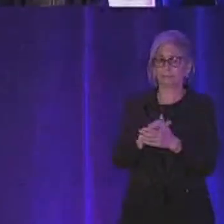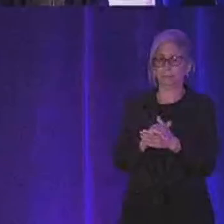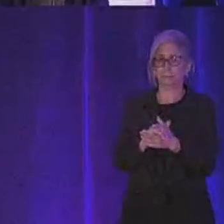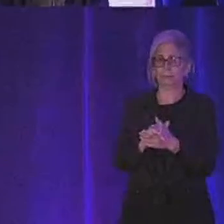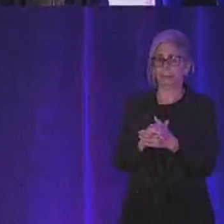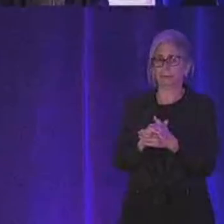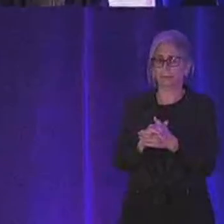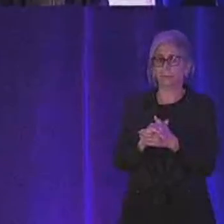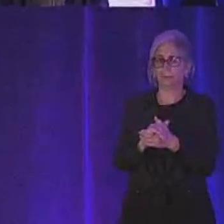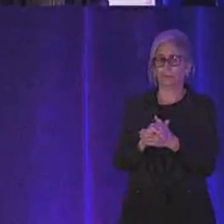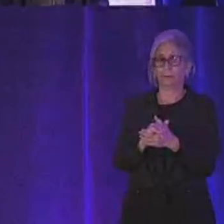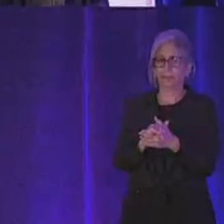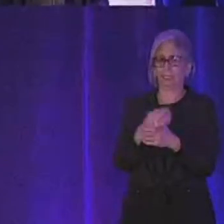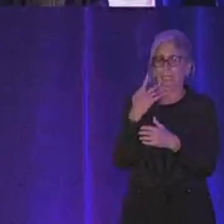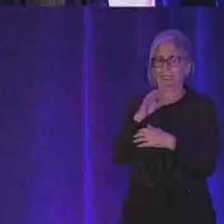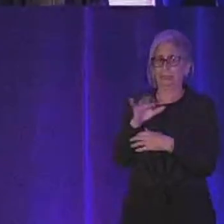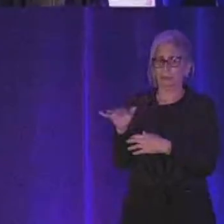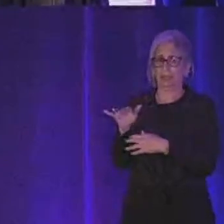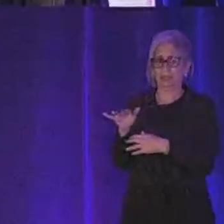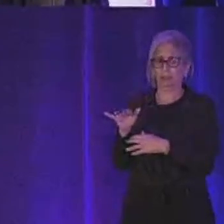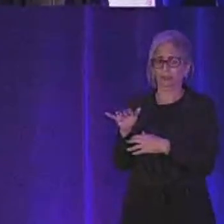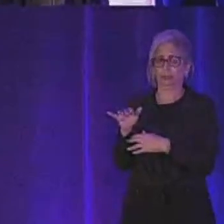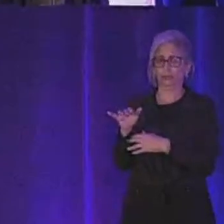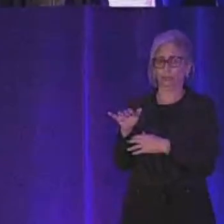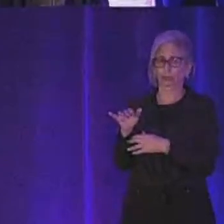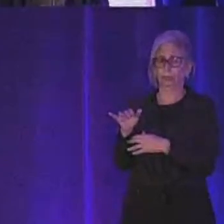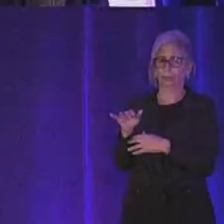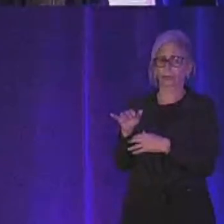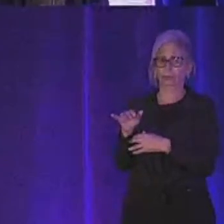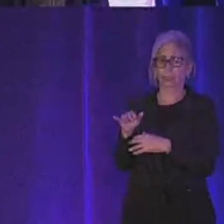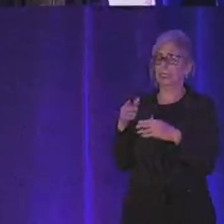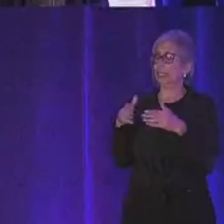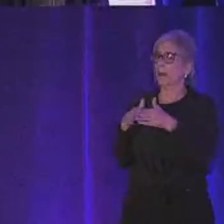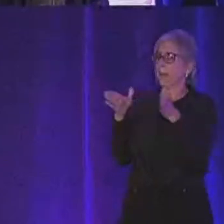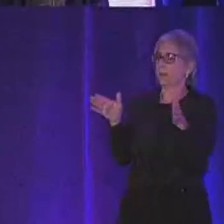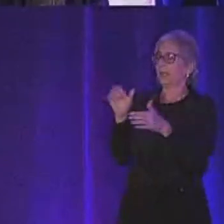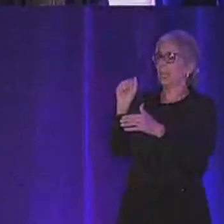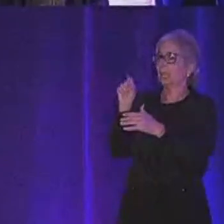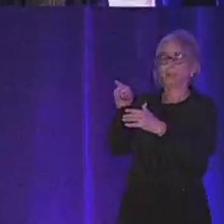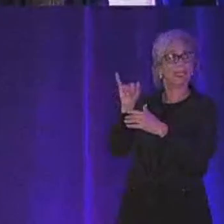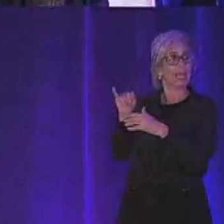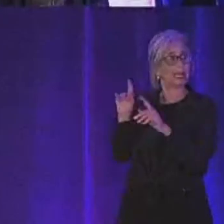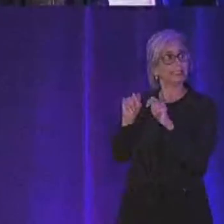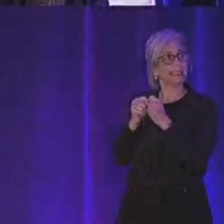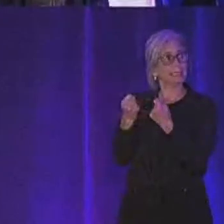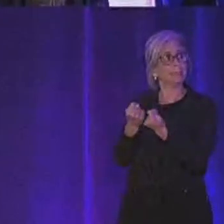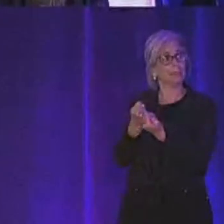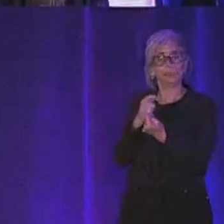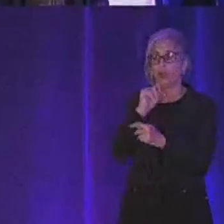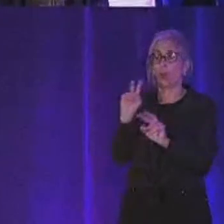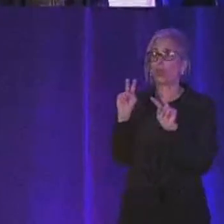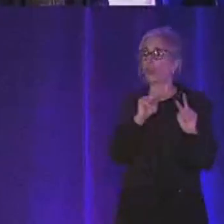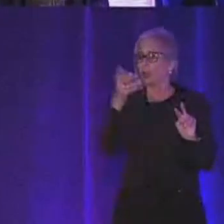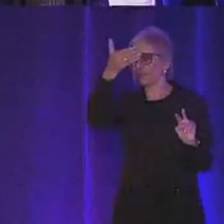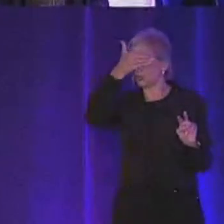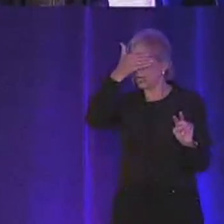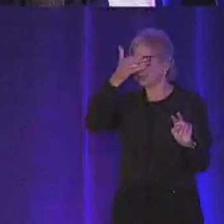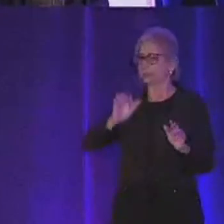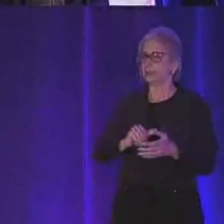maybe I can spell create client. It needs a public API key. And I have this in .env. Don't look, everybody cover your